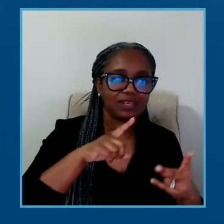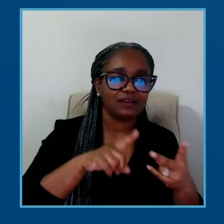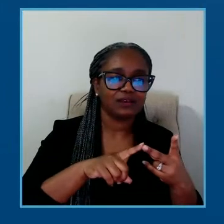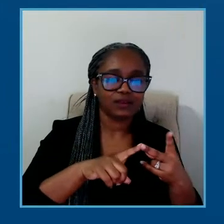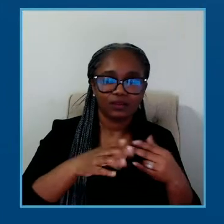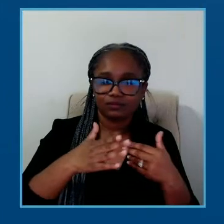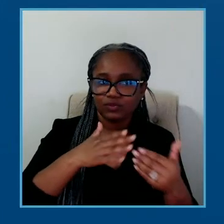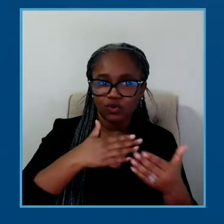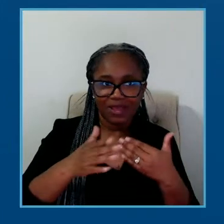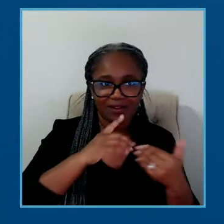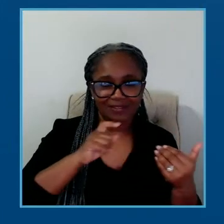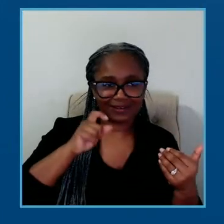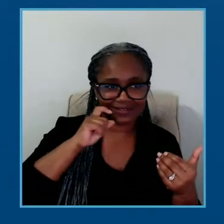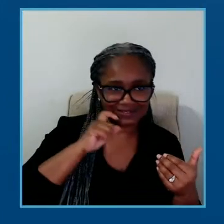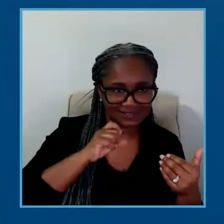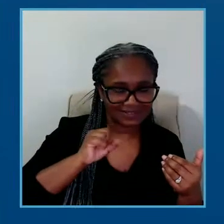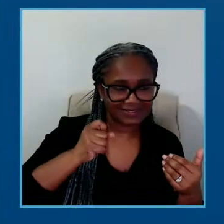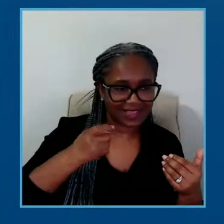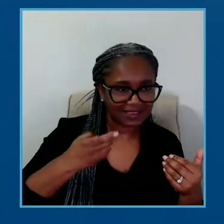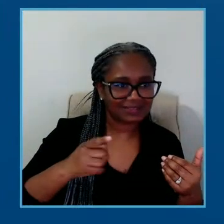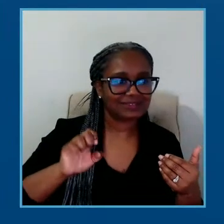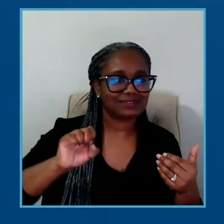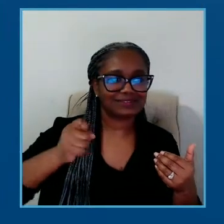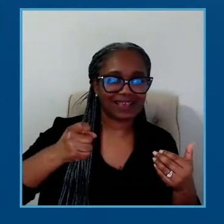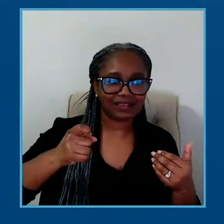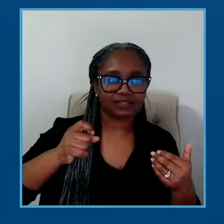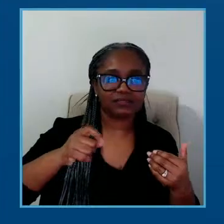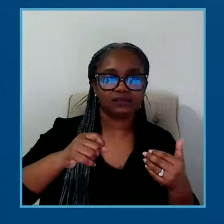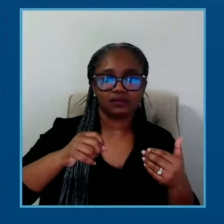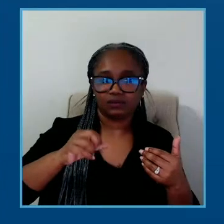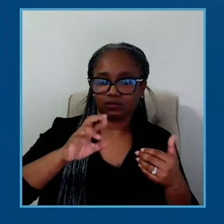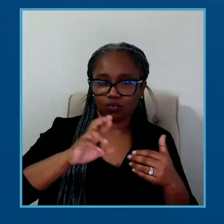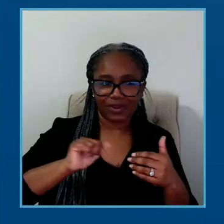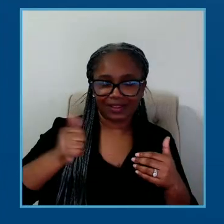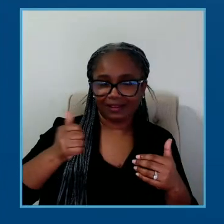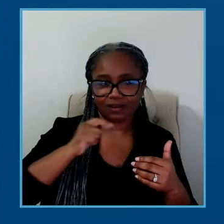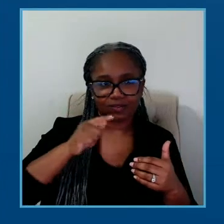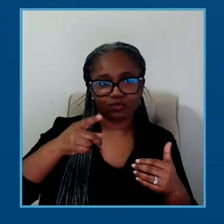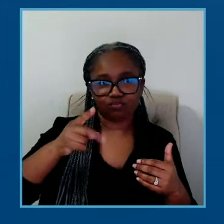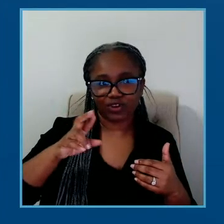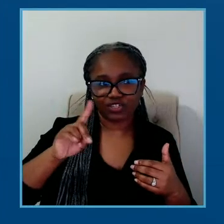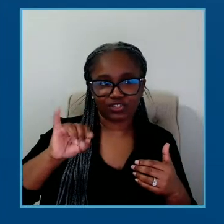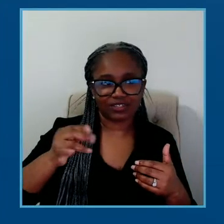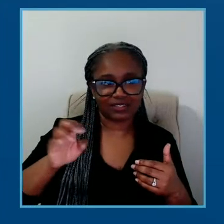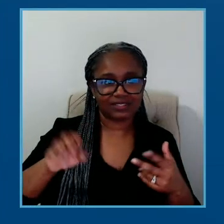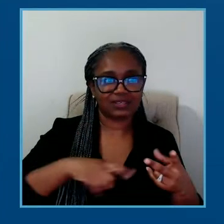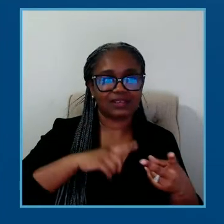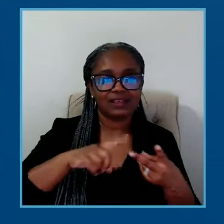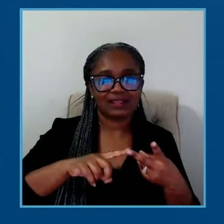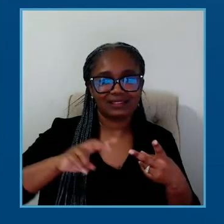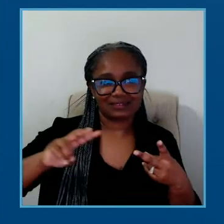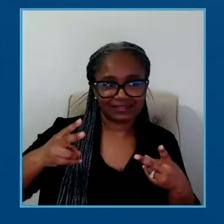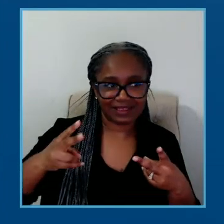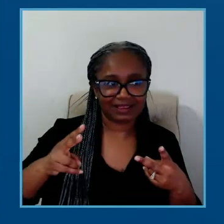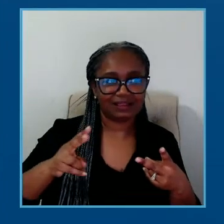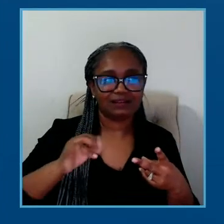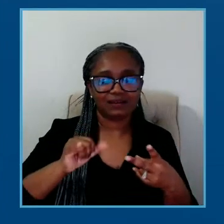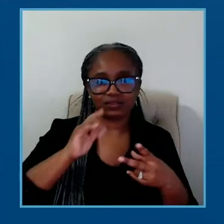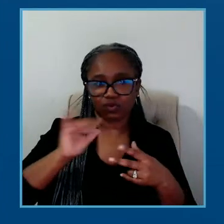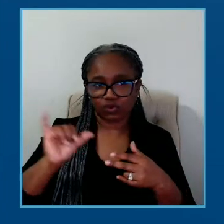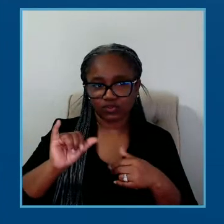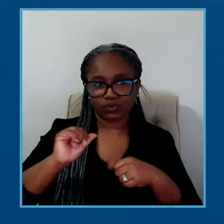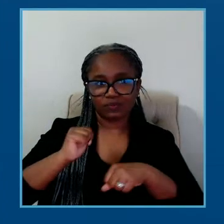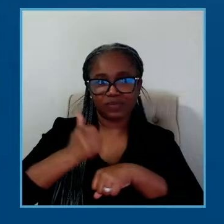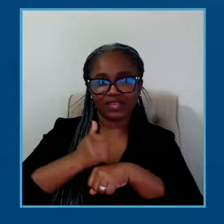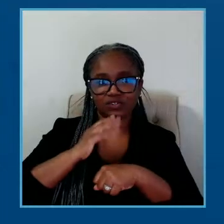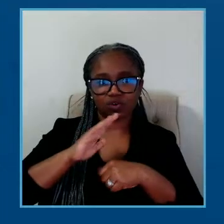is prohibited to the end that the Democratic Party at all levels be an open party. Therefore, be it resolved that the Credentials Committee of